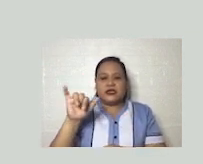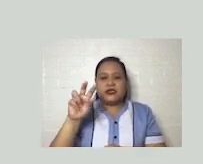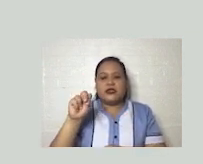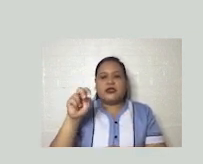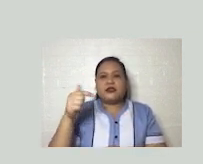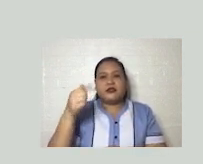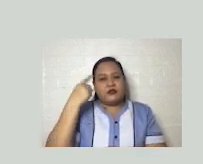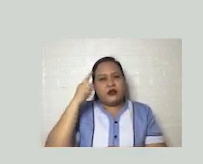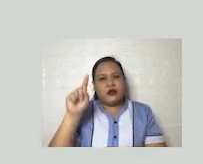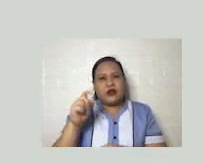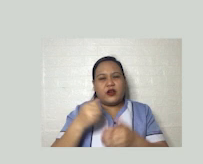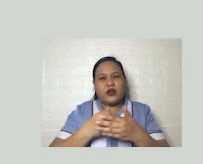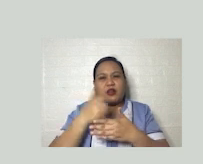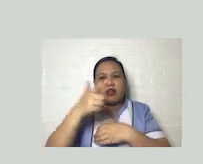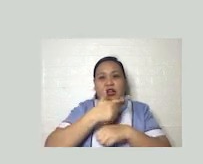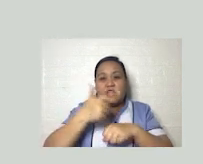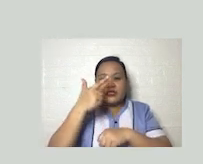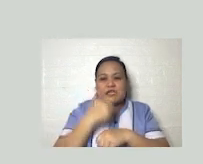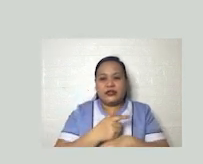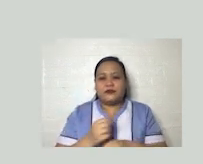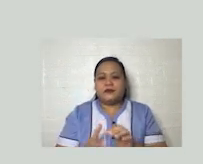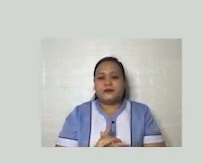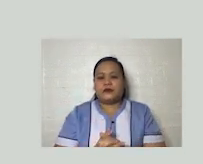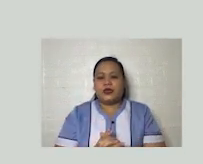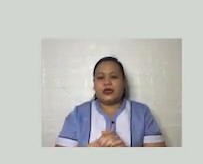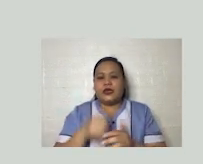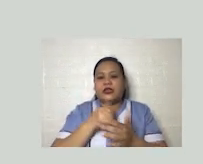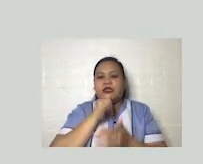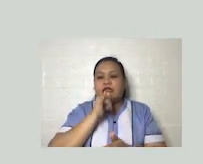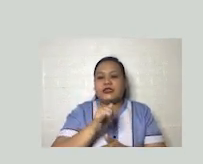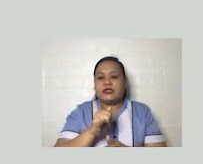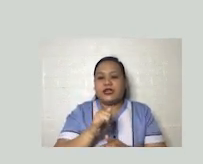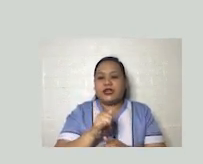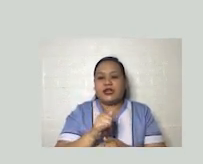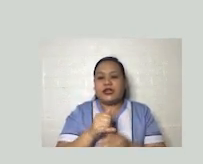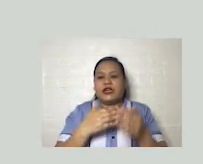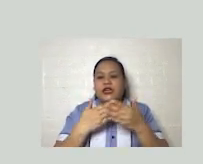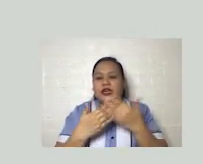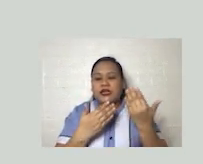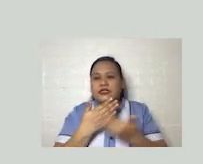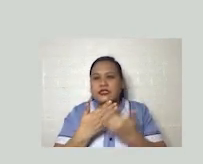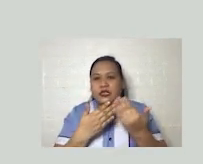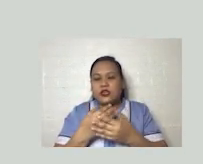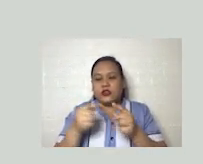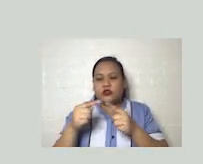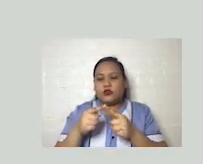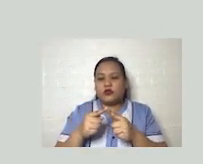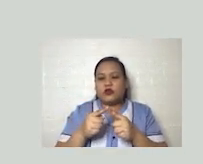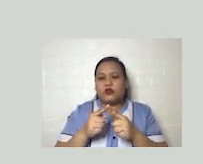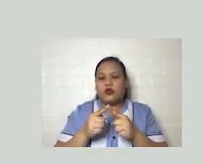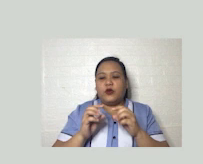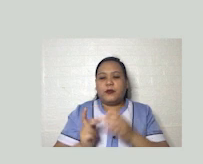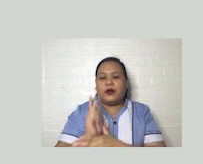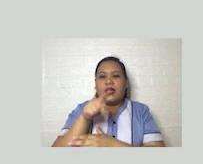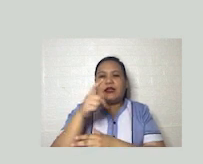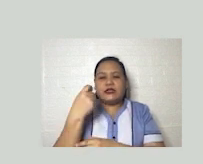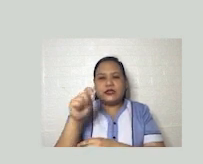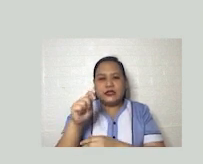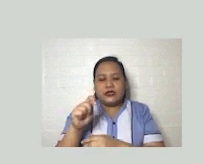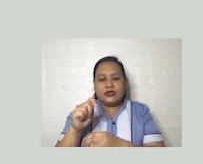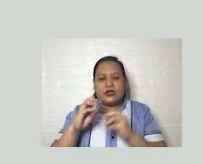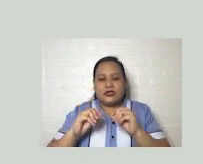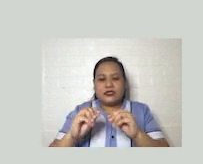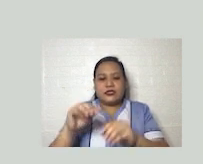seed boxes, plastic cups, fruit juice containers, small polyethylene bags, or